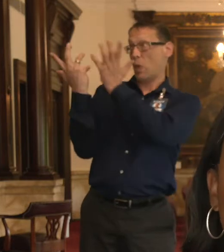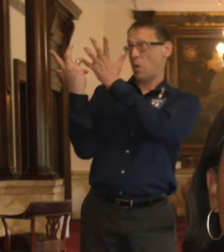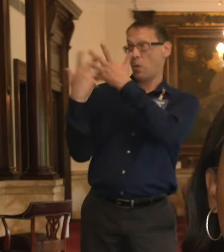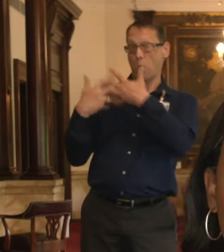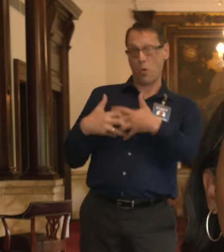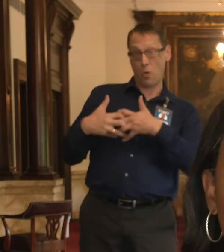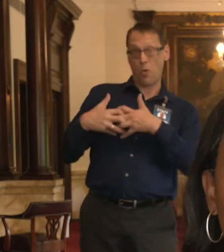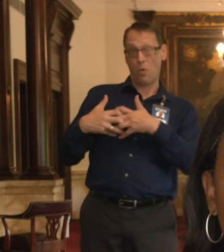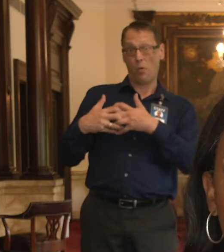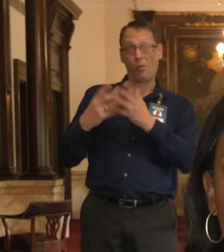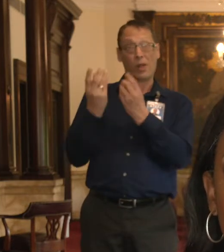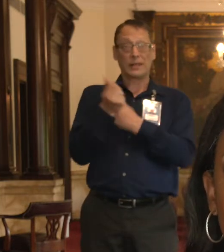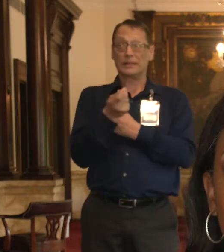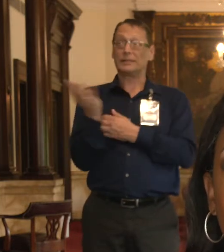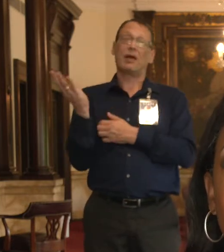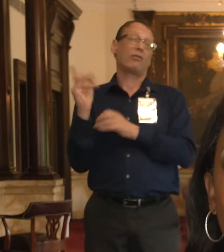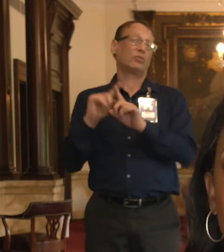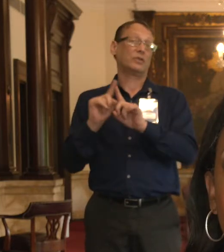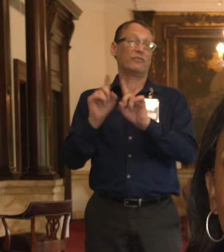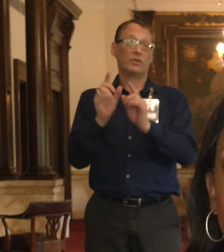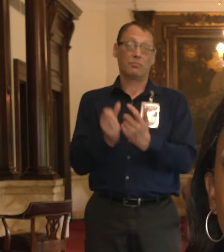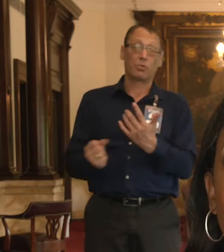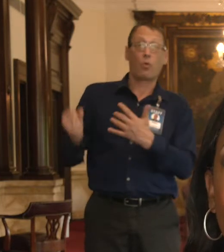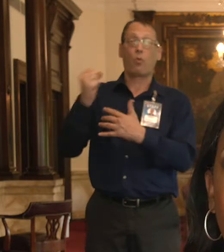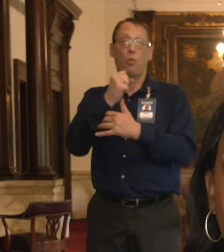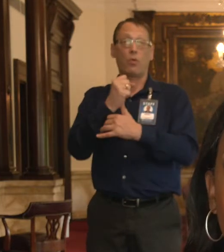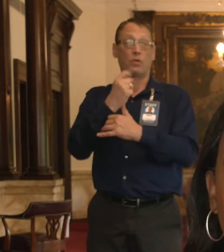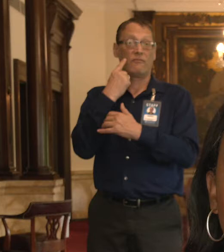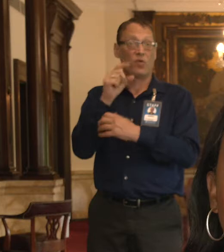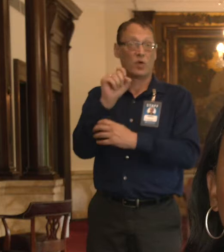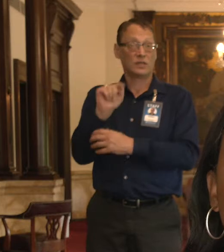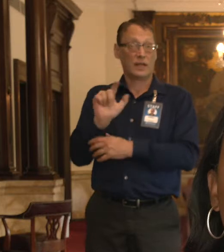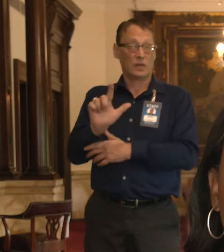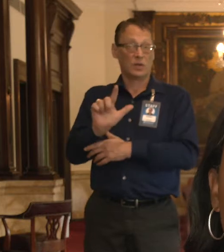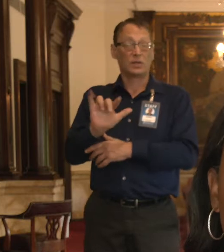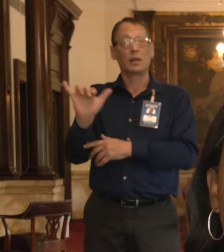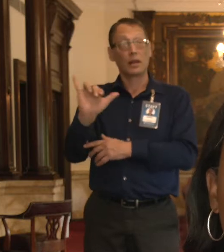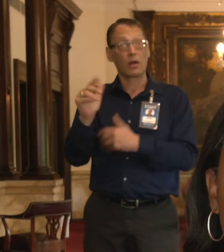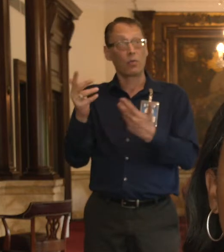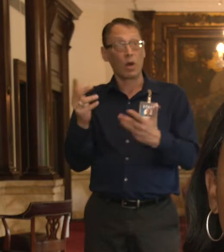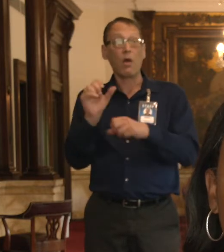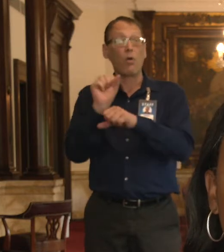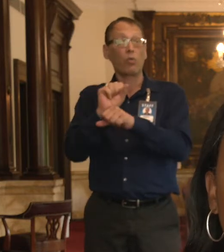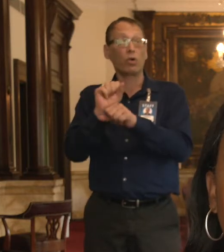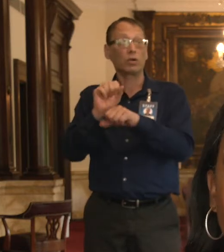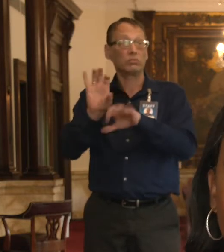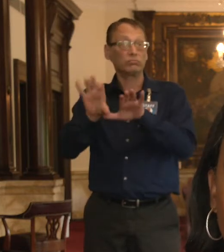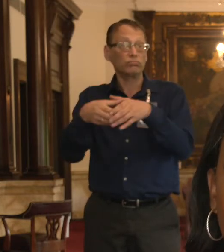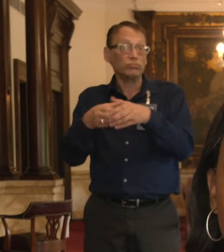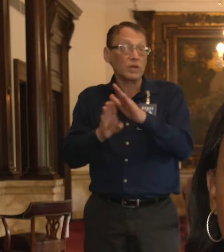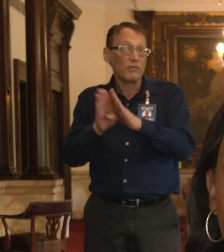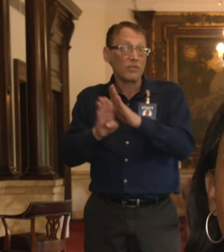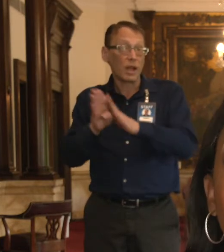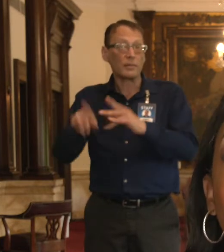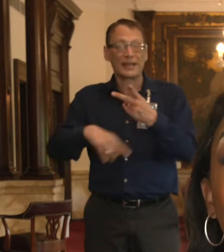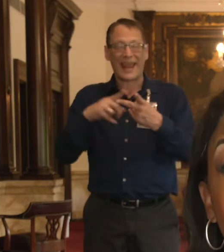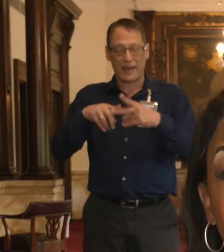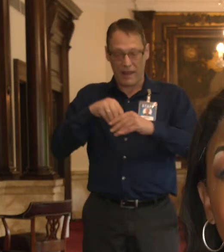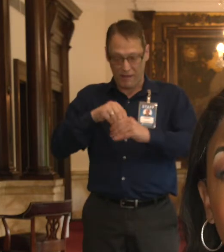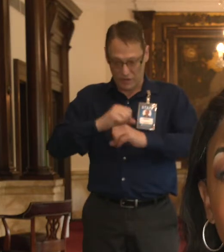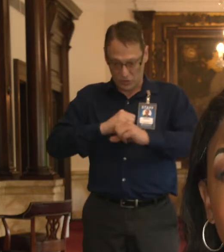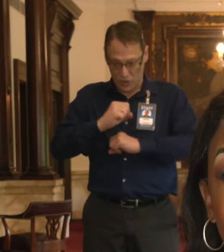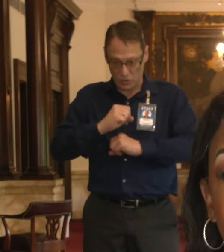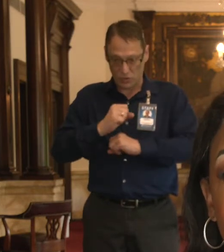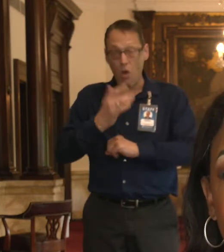on several important priorities that will help St. Louisans thrive, like workforce development, infrastructure, and